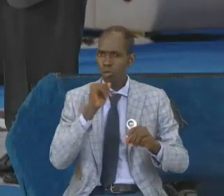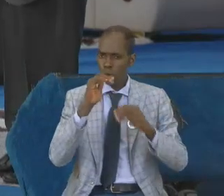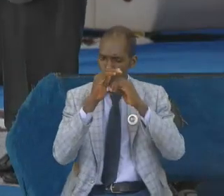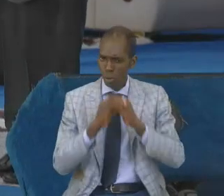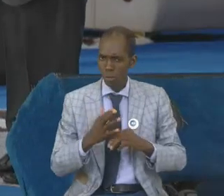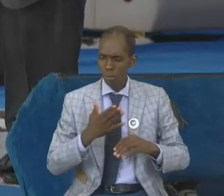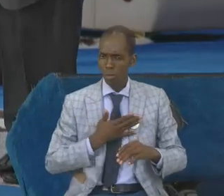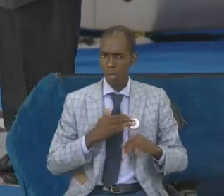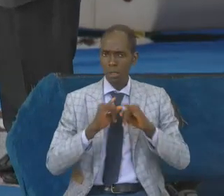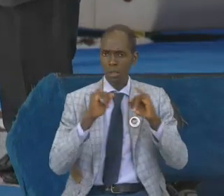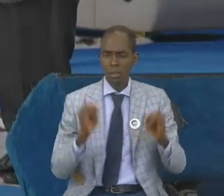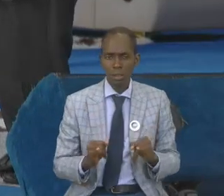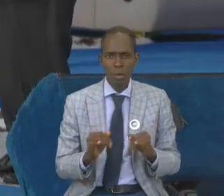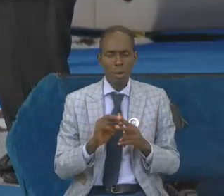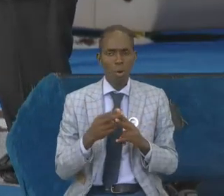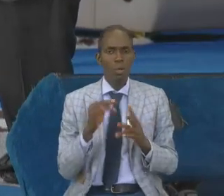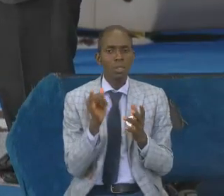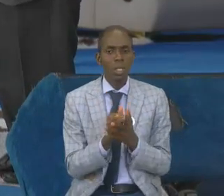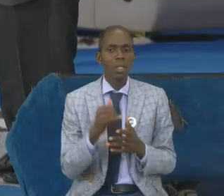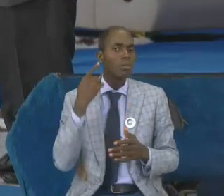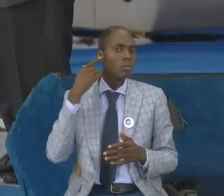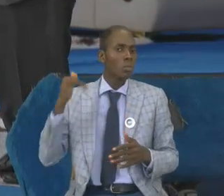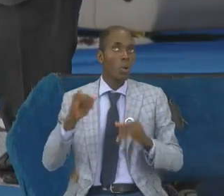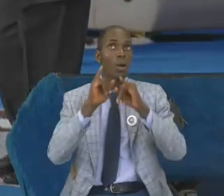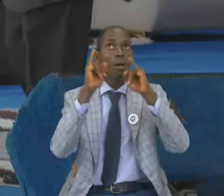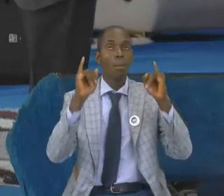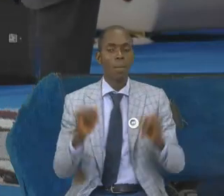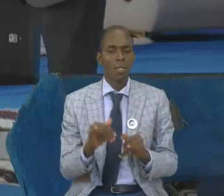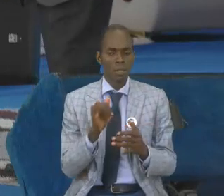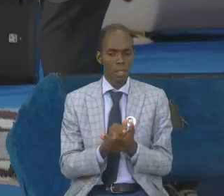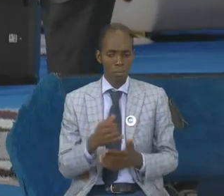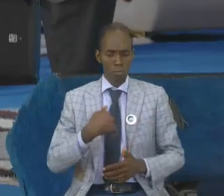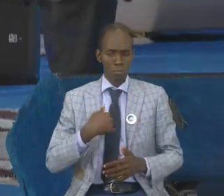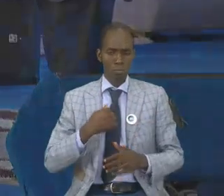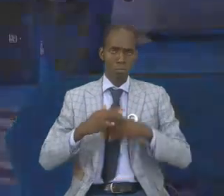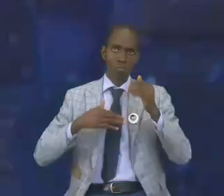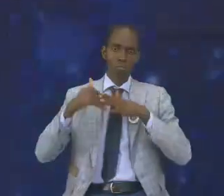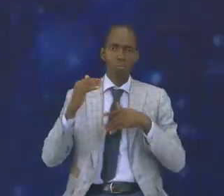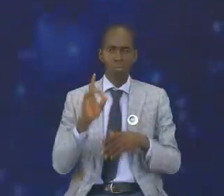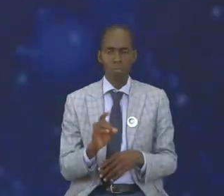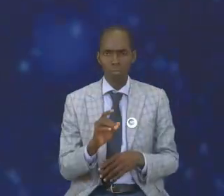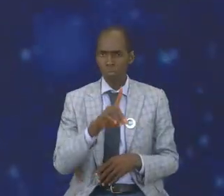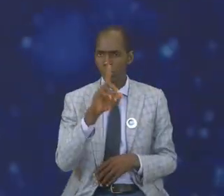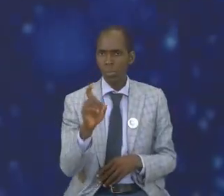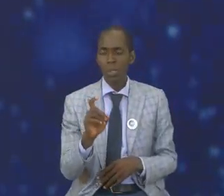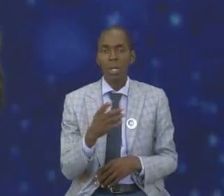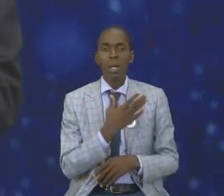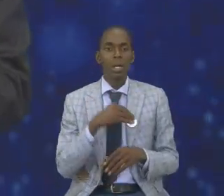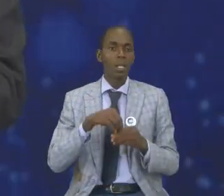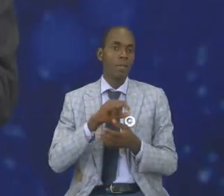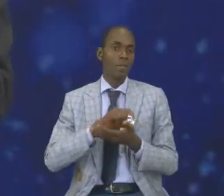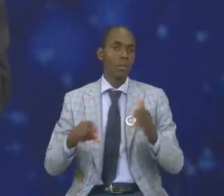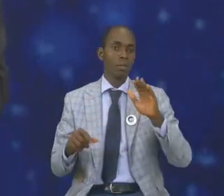worship the golden image which I've set up? Look at verse 15. In verse 15, it